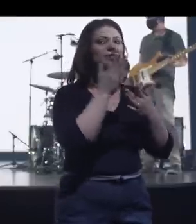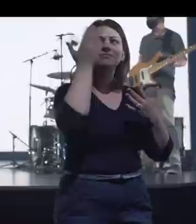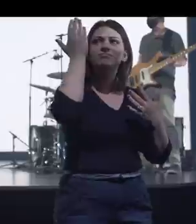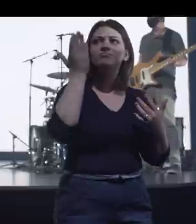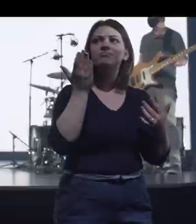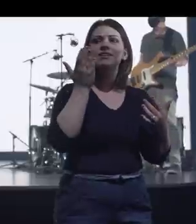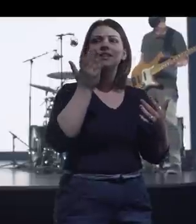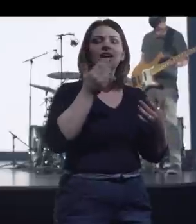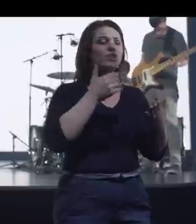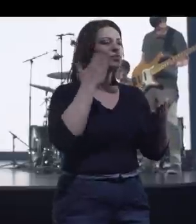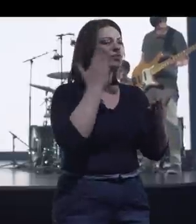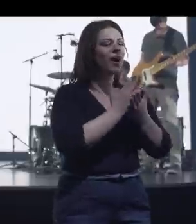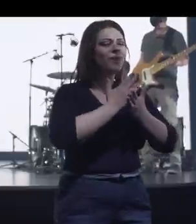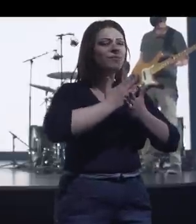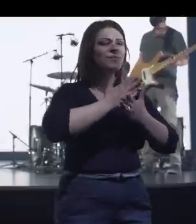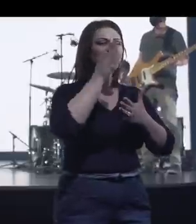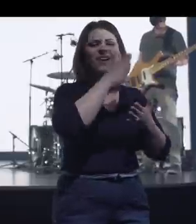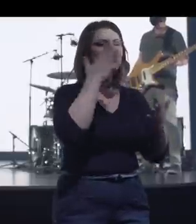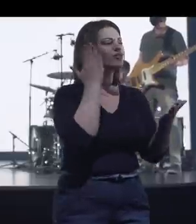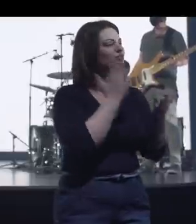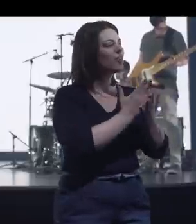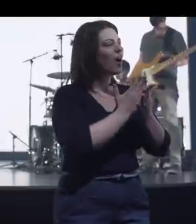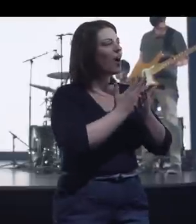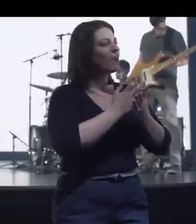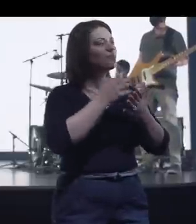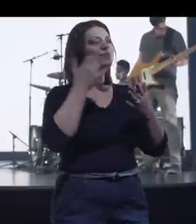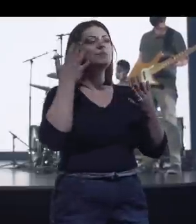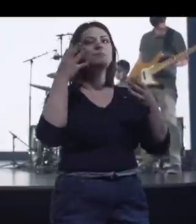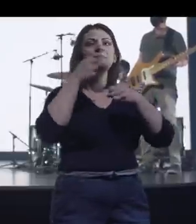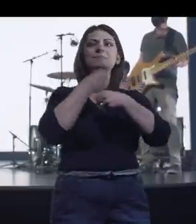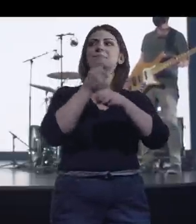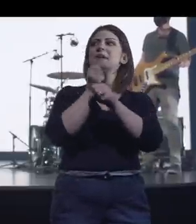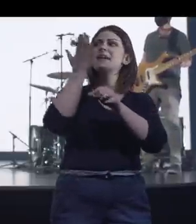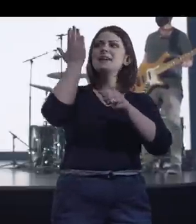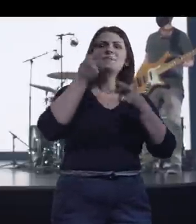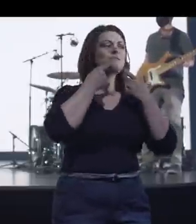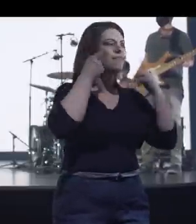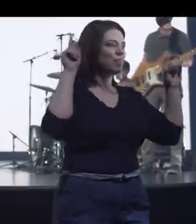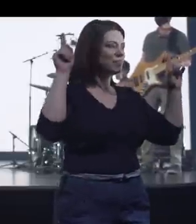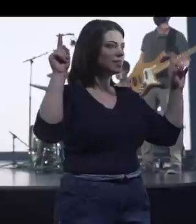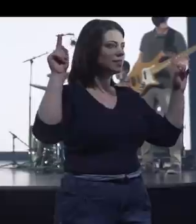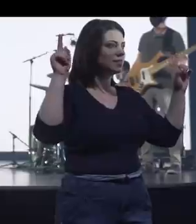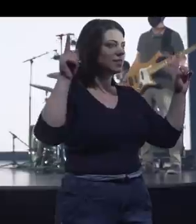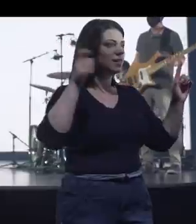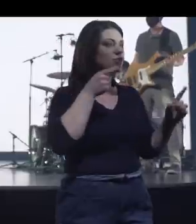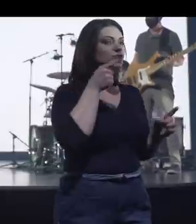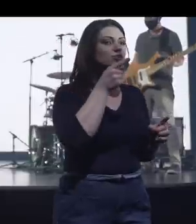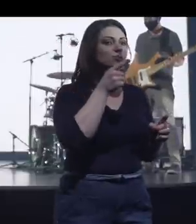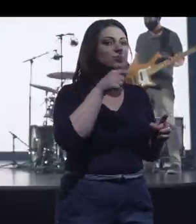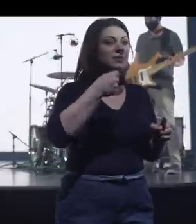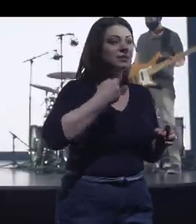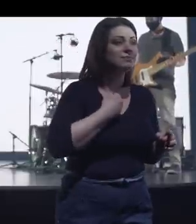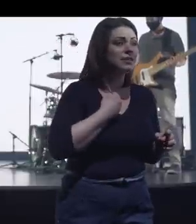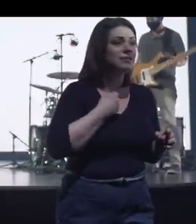name famous in our everyday lives. It's you. It's me. It's us.